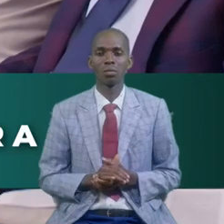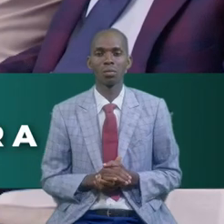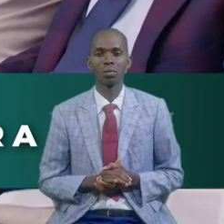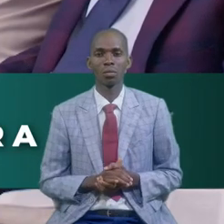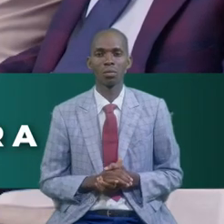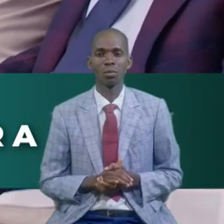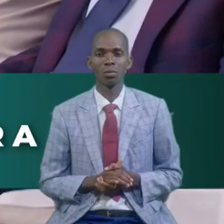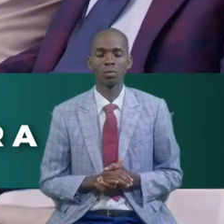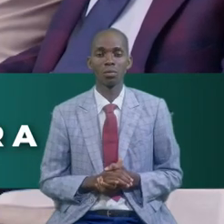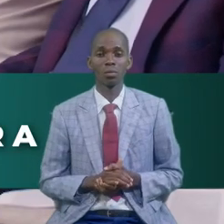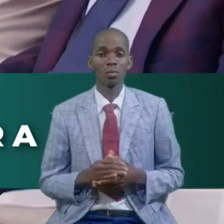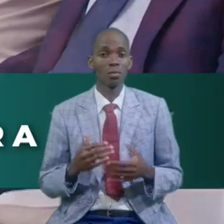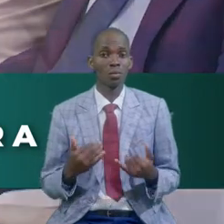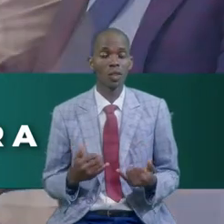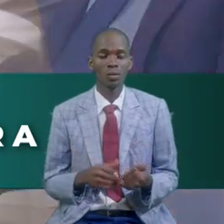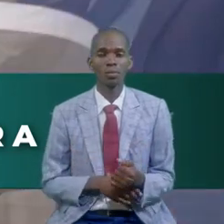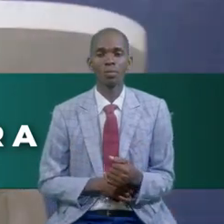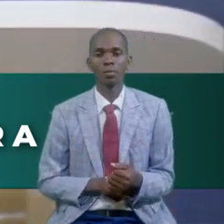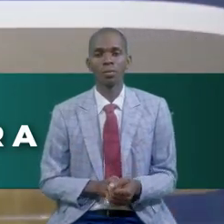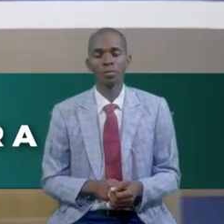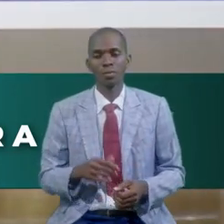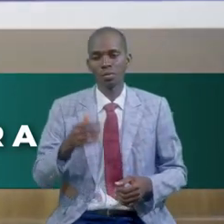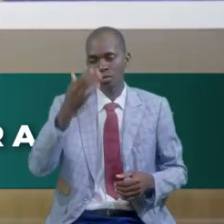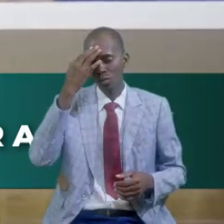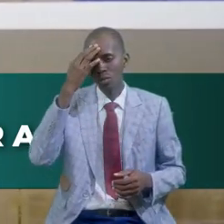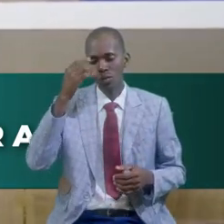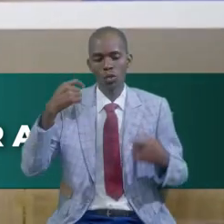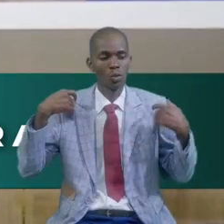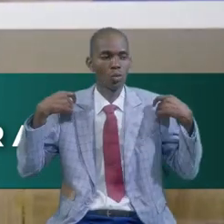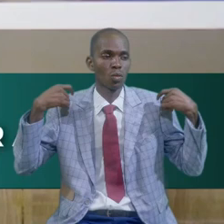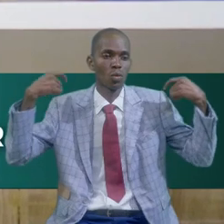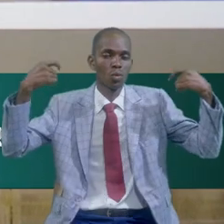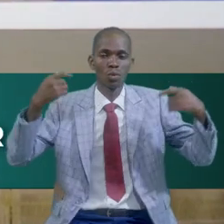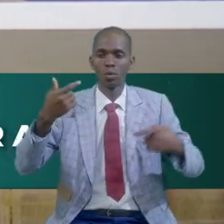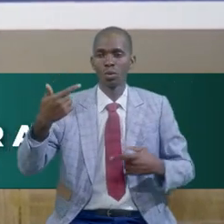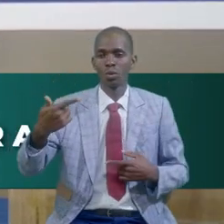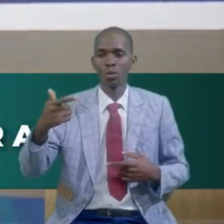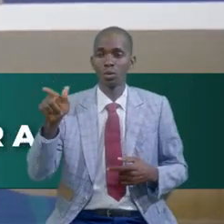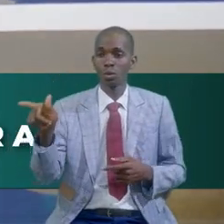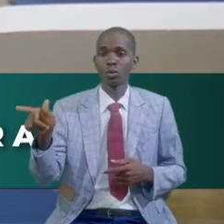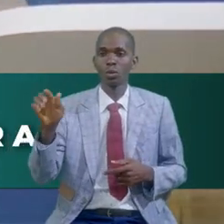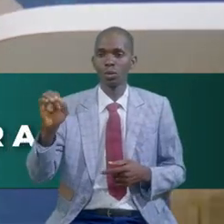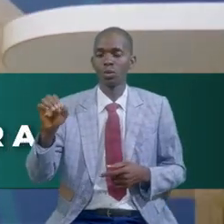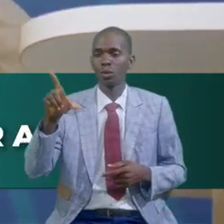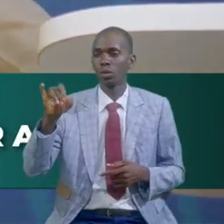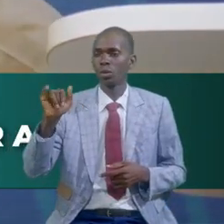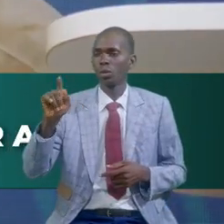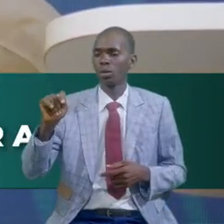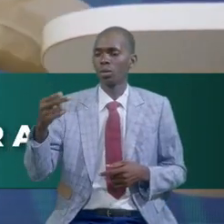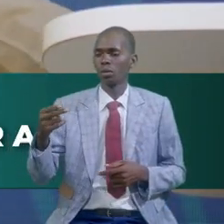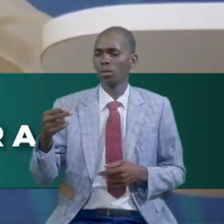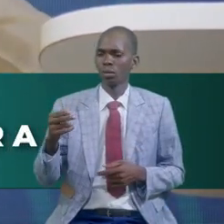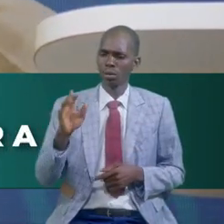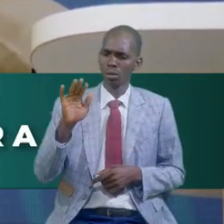Here comes Goliath. And Goliath said, look at this boy. You want to waste